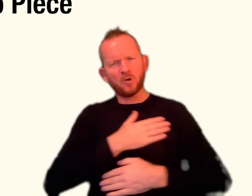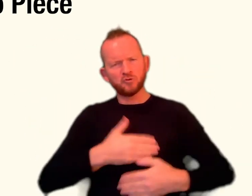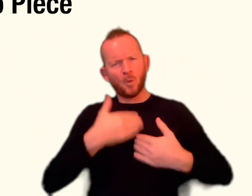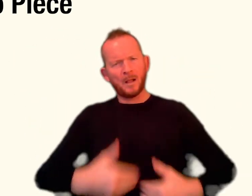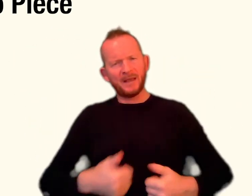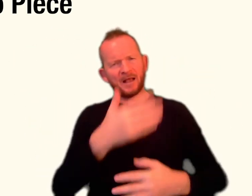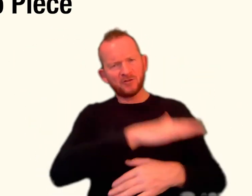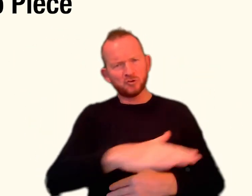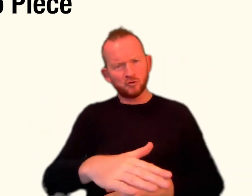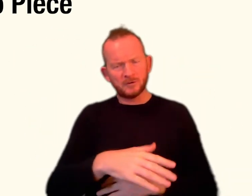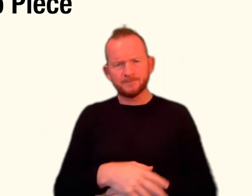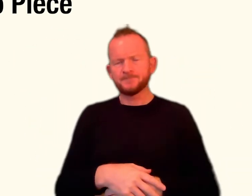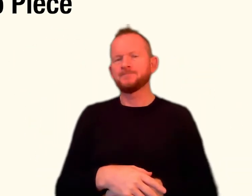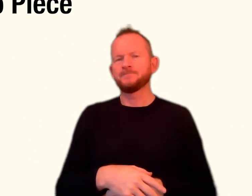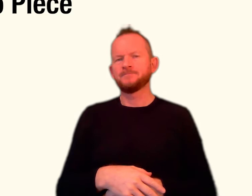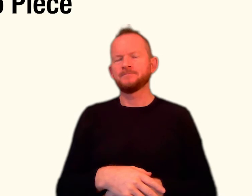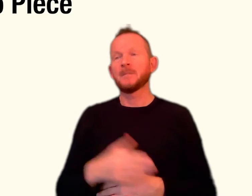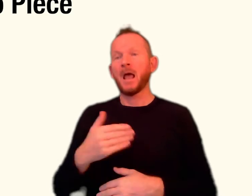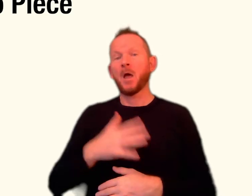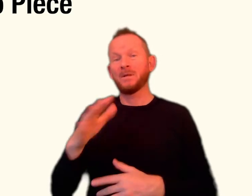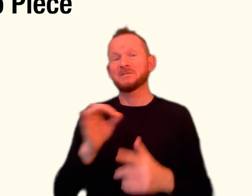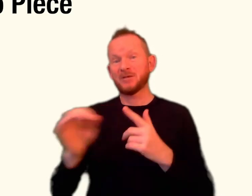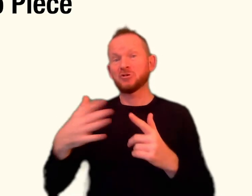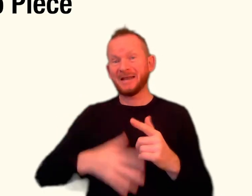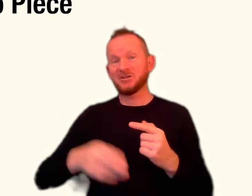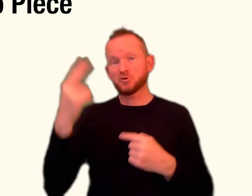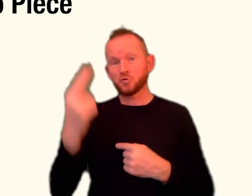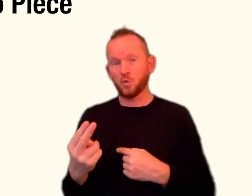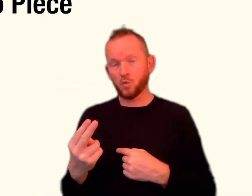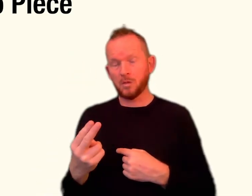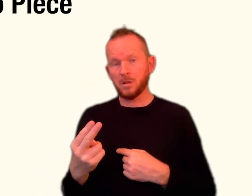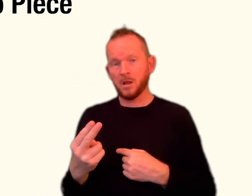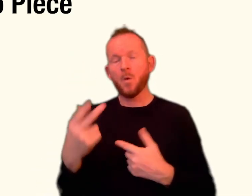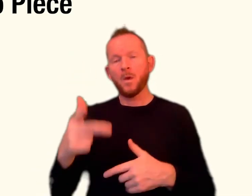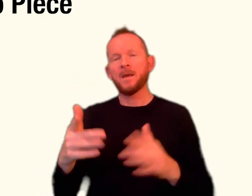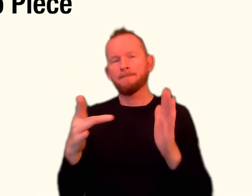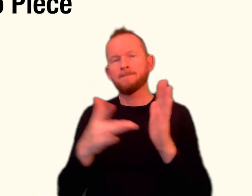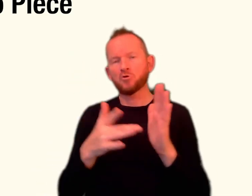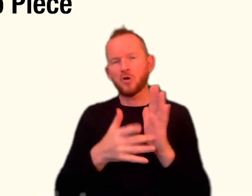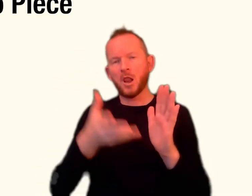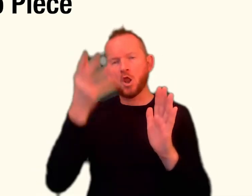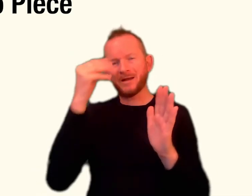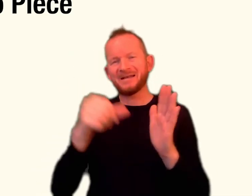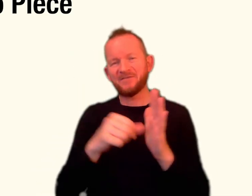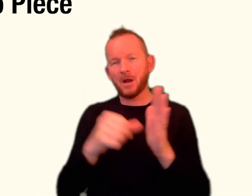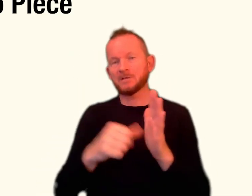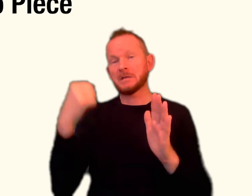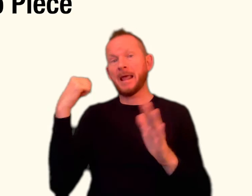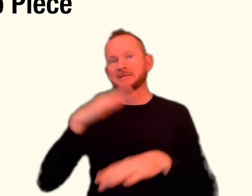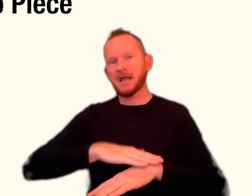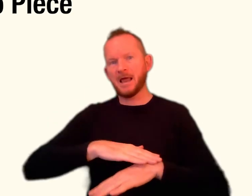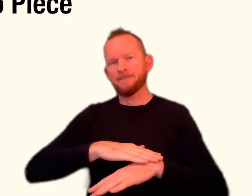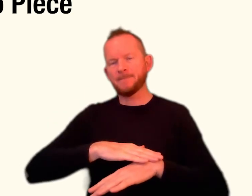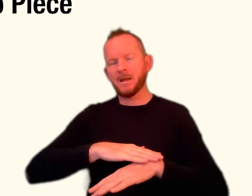to a special needs school. It was a school for people with moderate learning difficulties at the time, although I believe now it's